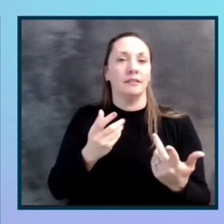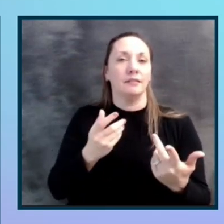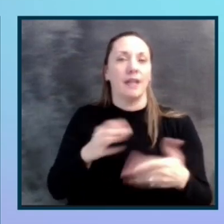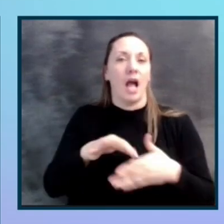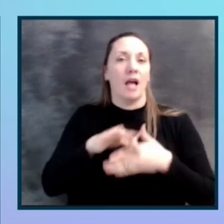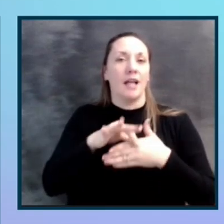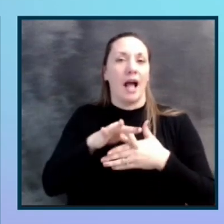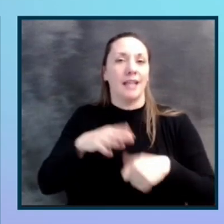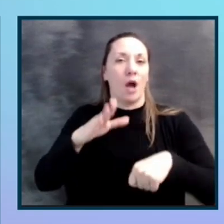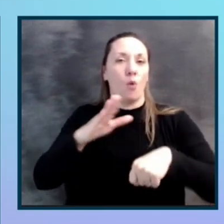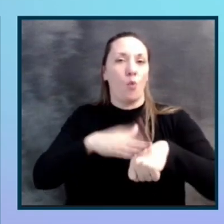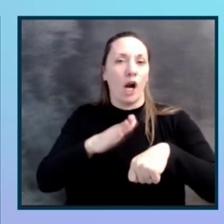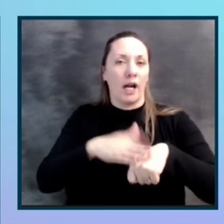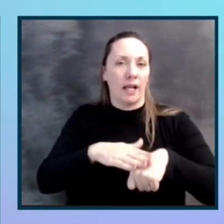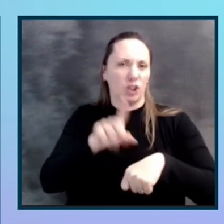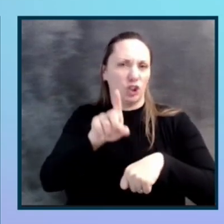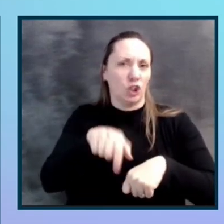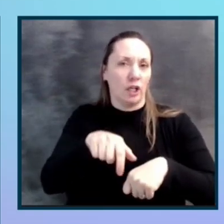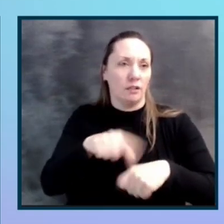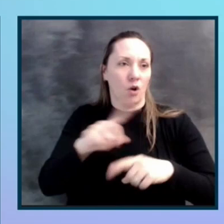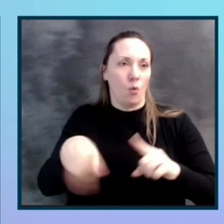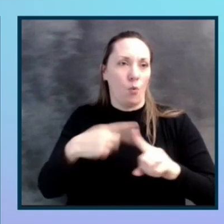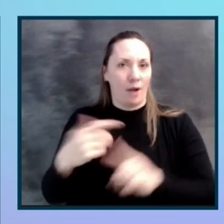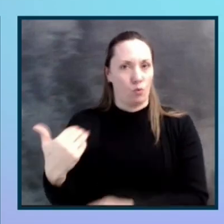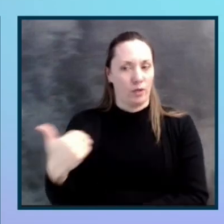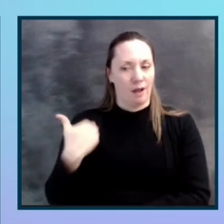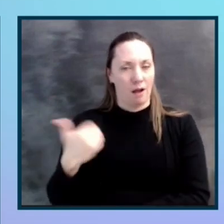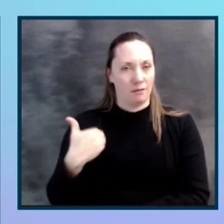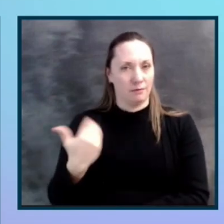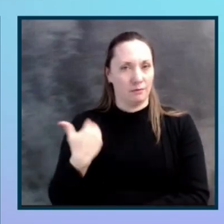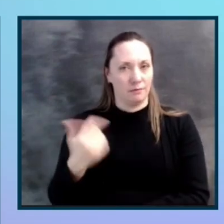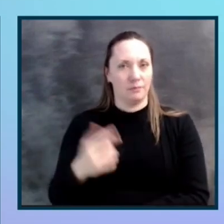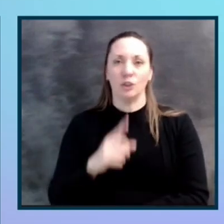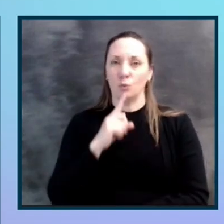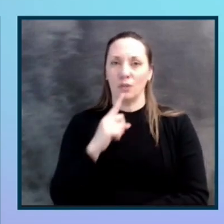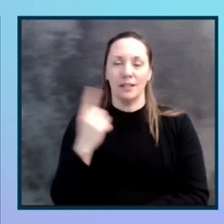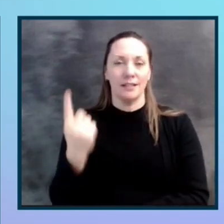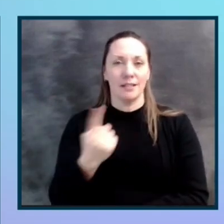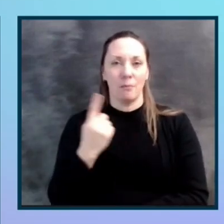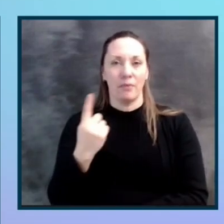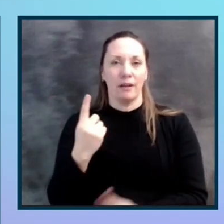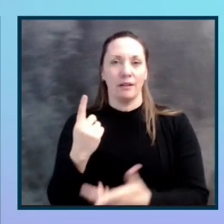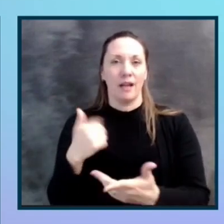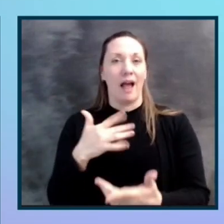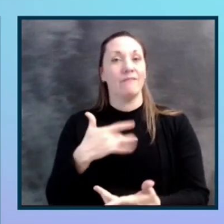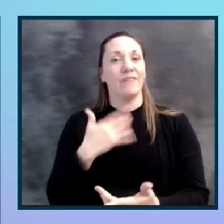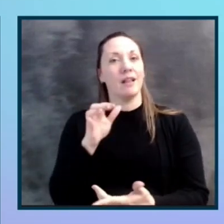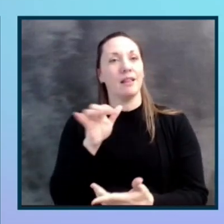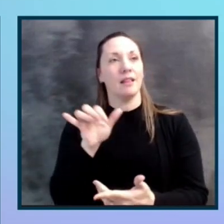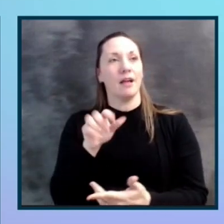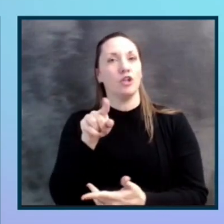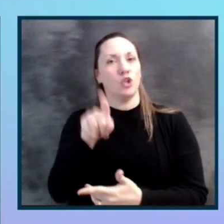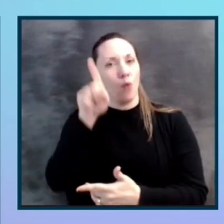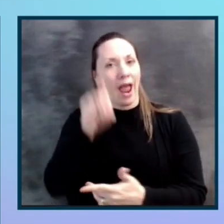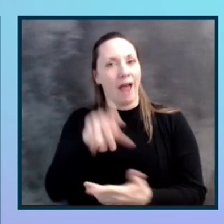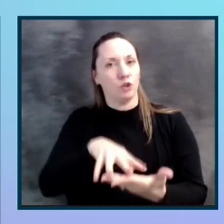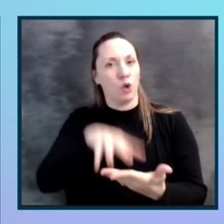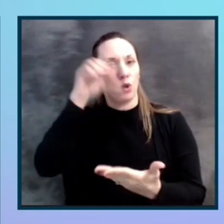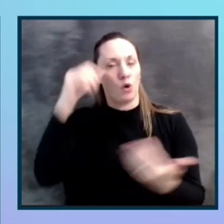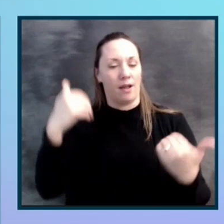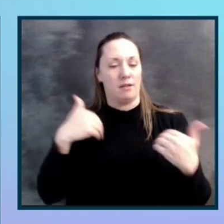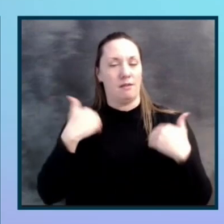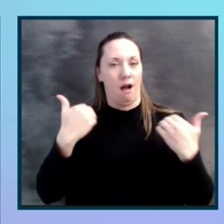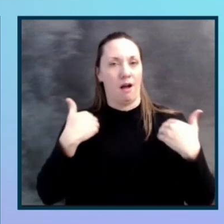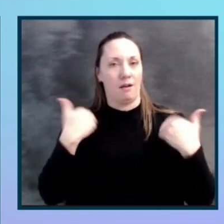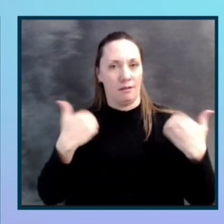content warnings and things like this when we're young. It's really something that I feel like you have to learn at a younger age, and we